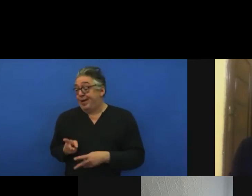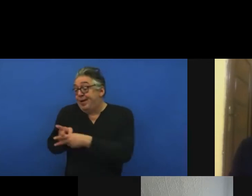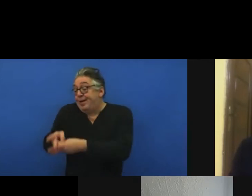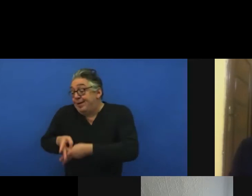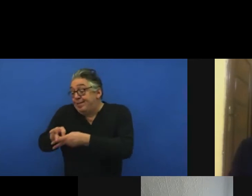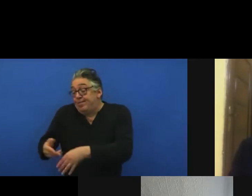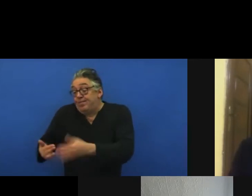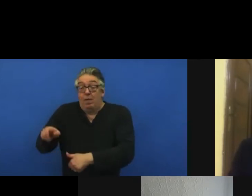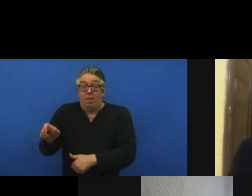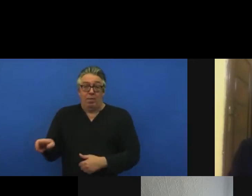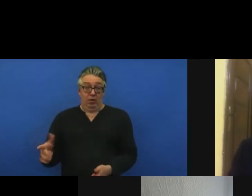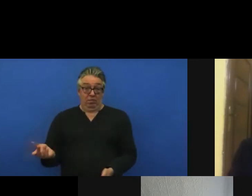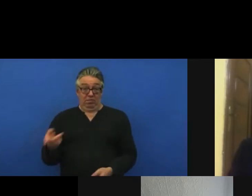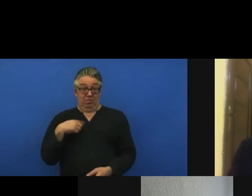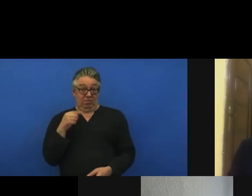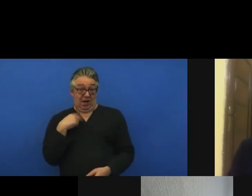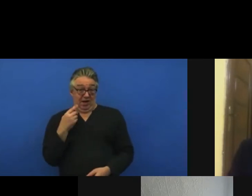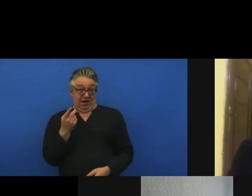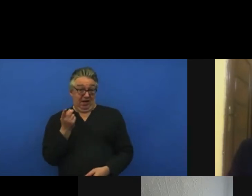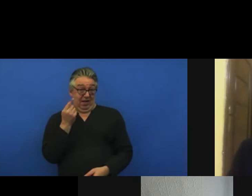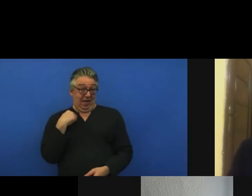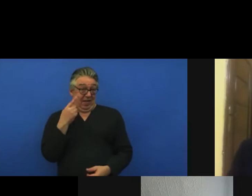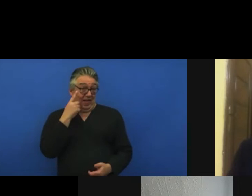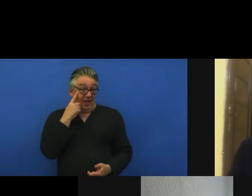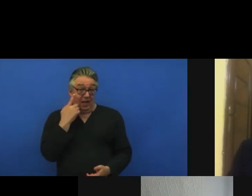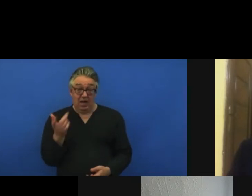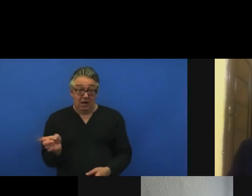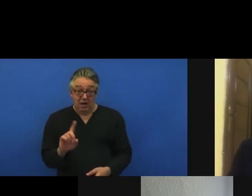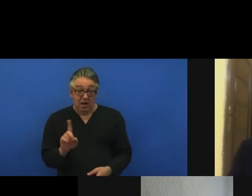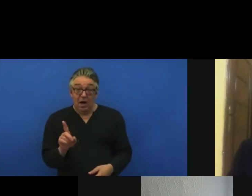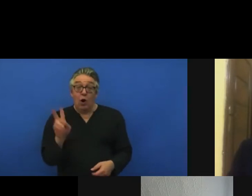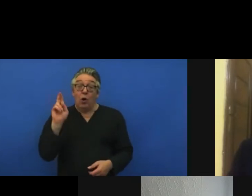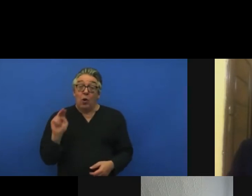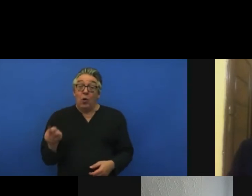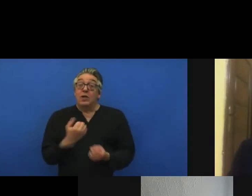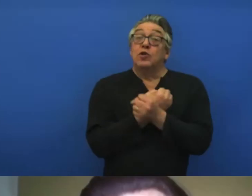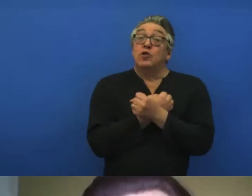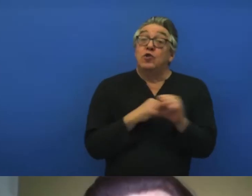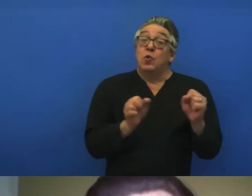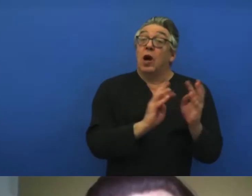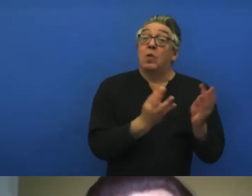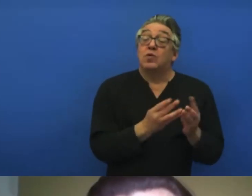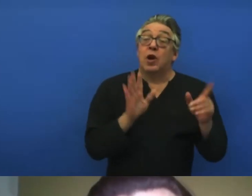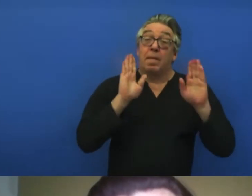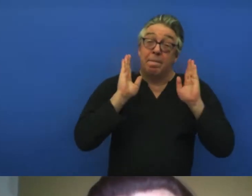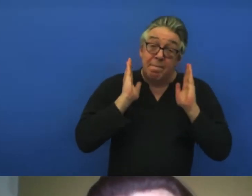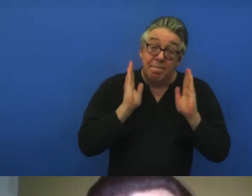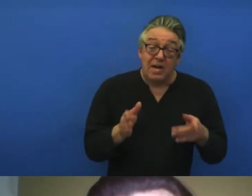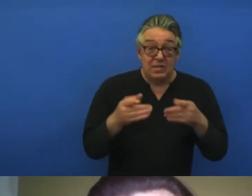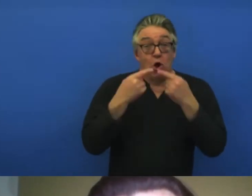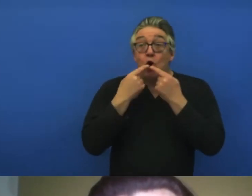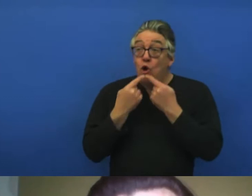my opinion is that it's important that the UN Security Council brings its resolution into line with